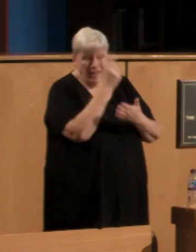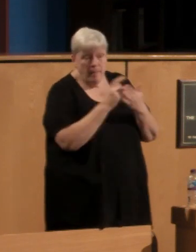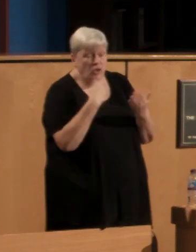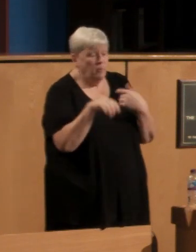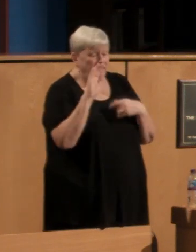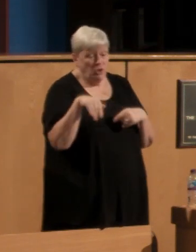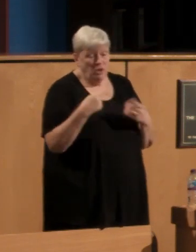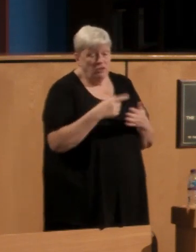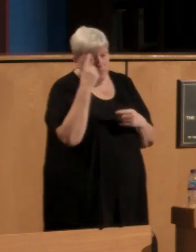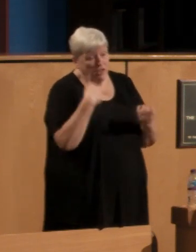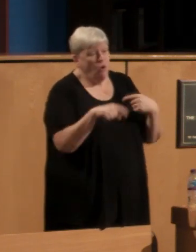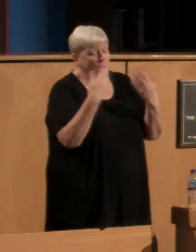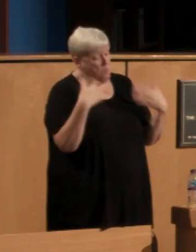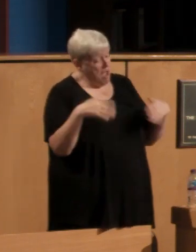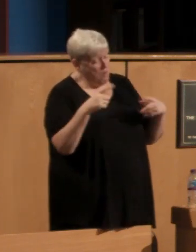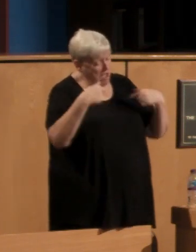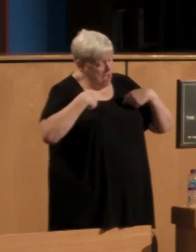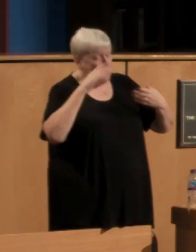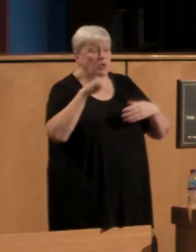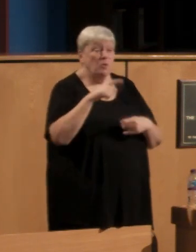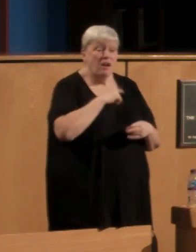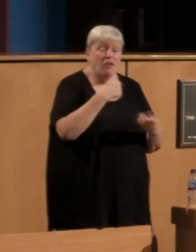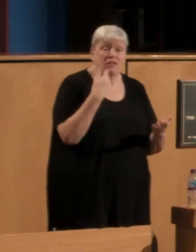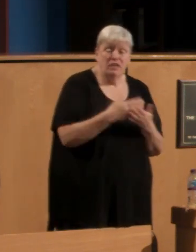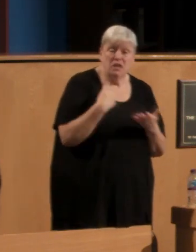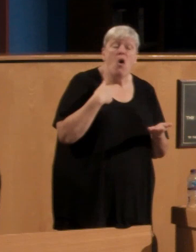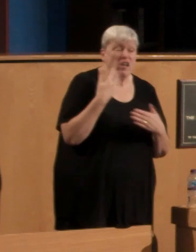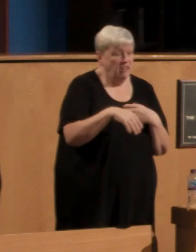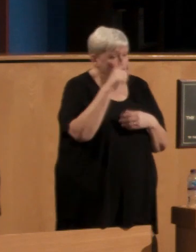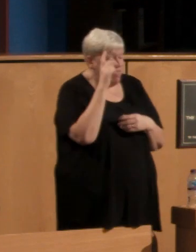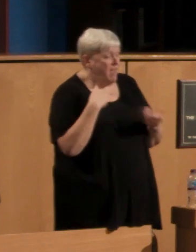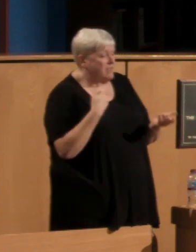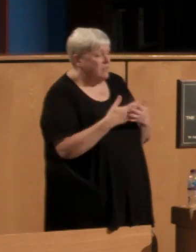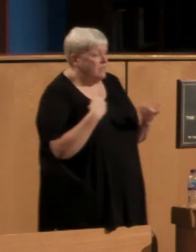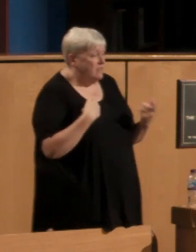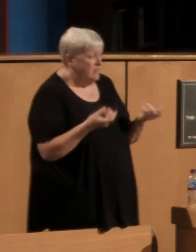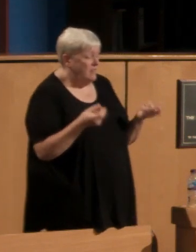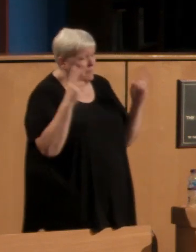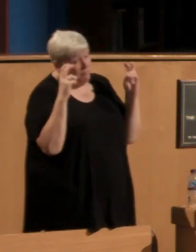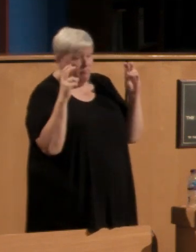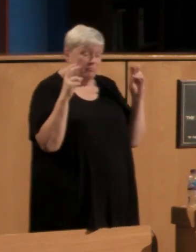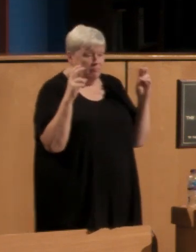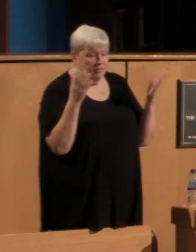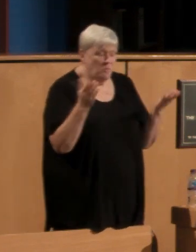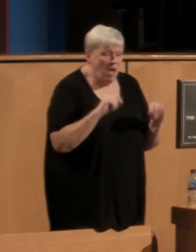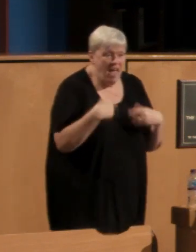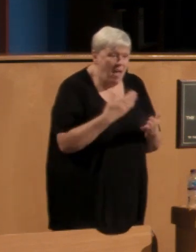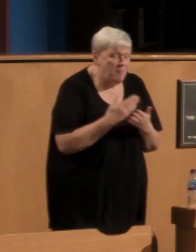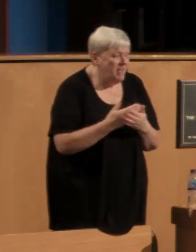because they might go, cool, I'm queer, or I'm interested in queerness, I'm an ally,